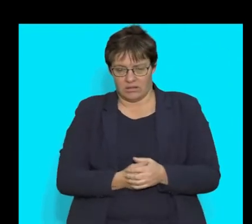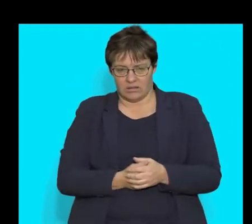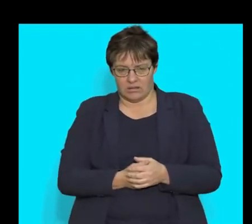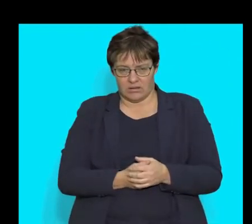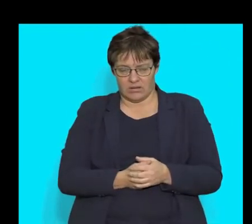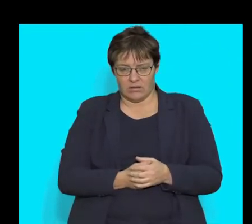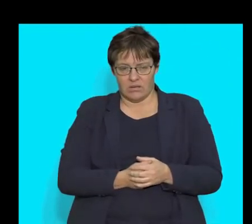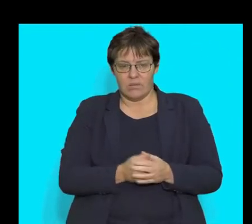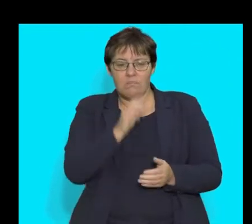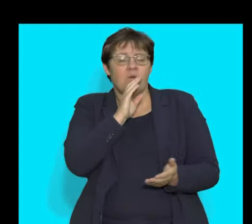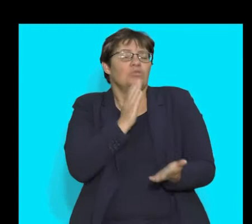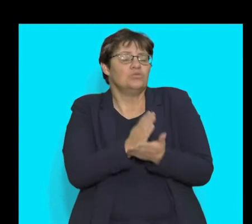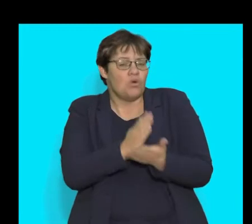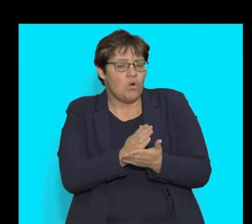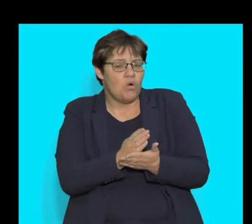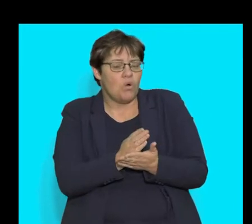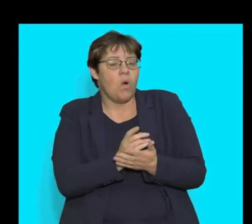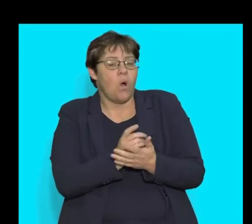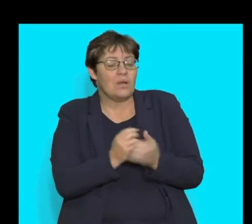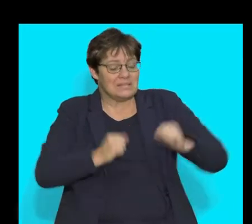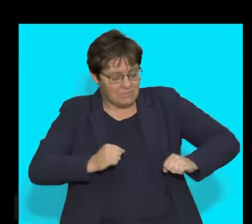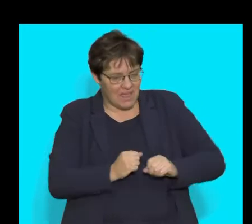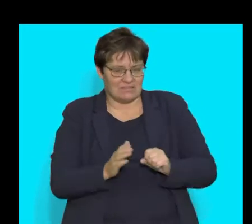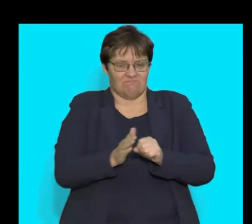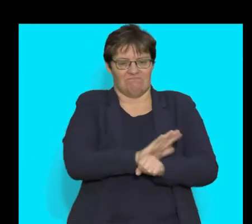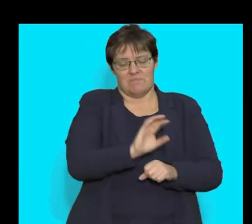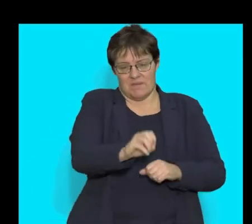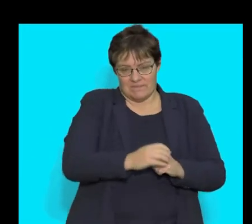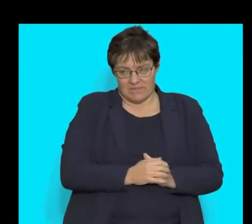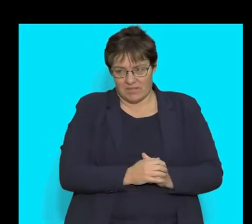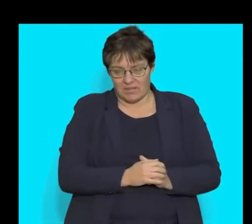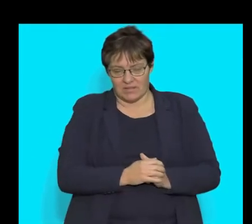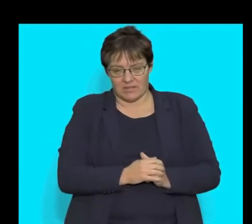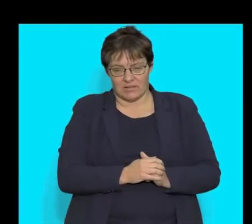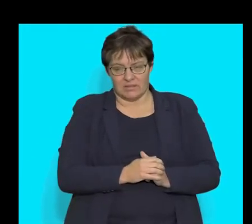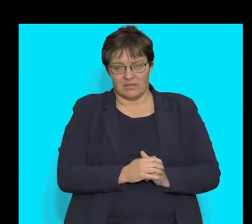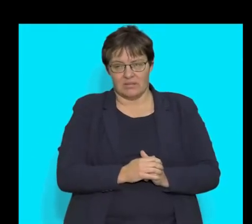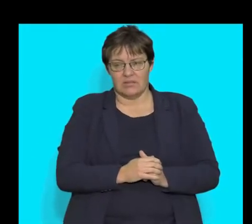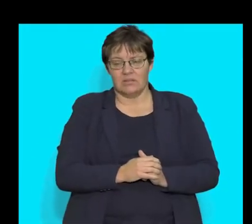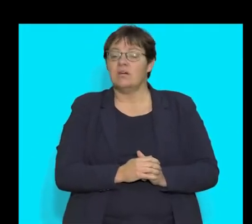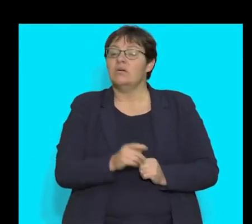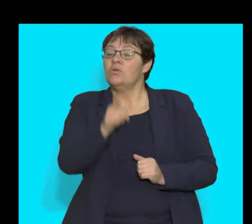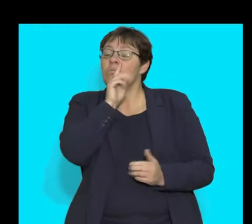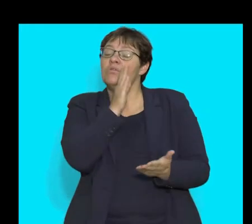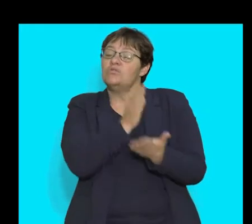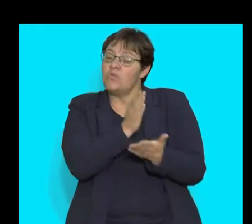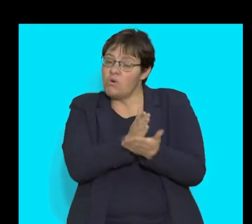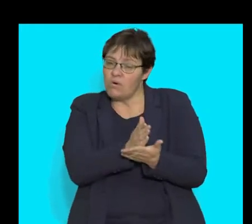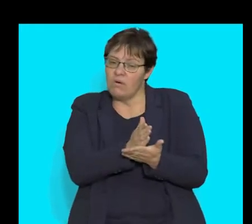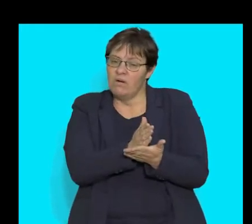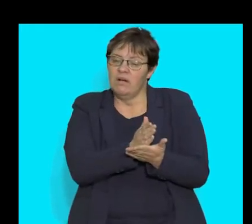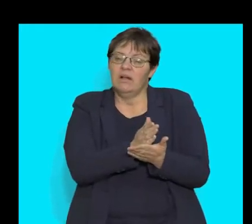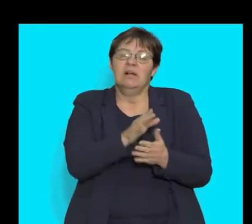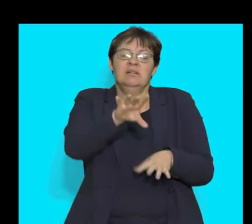here. You want to make sure they fill most of the space. So if we do that, we must make sure that